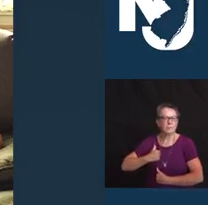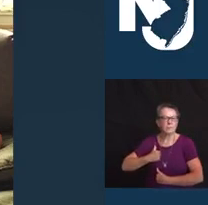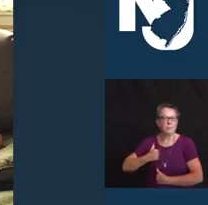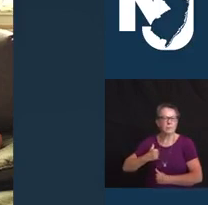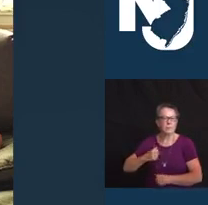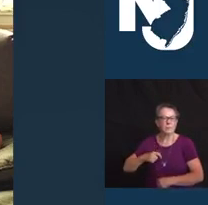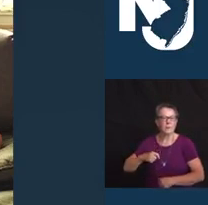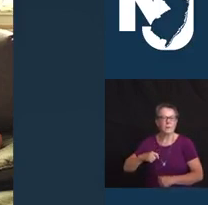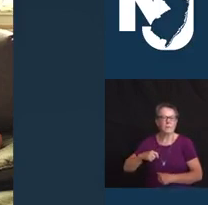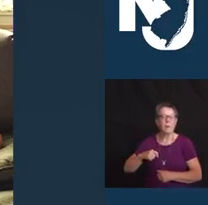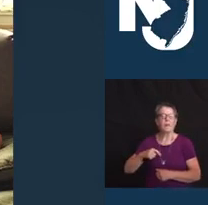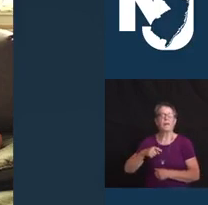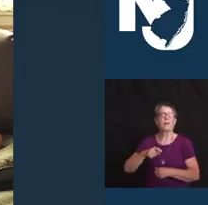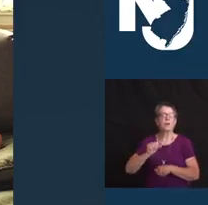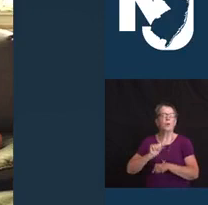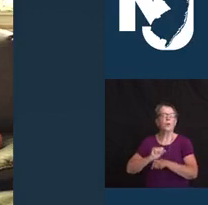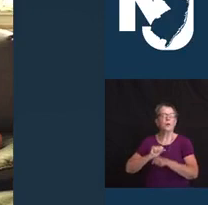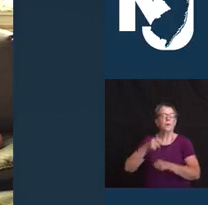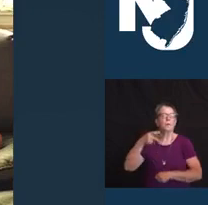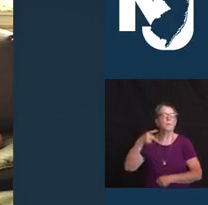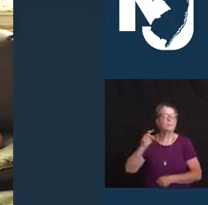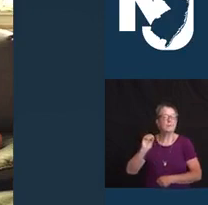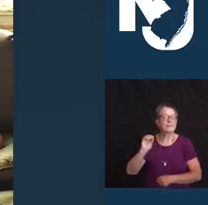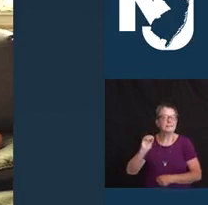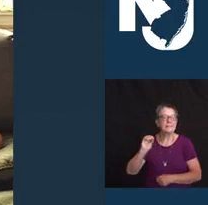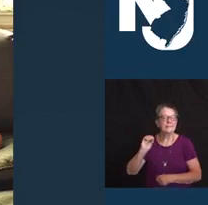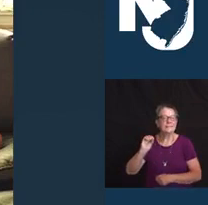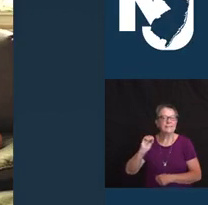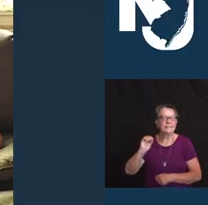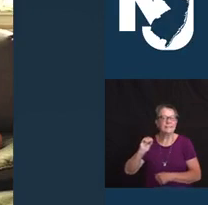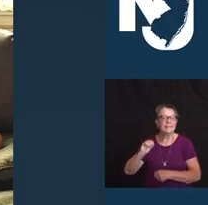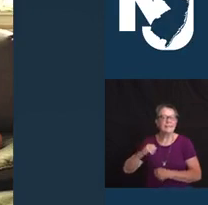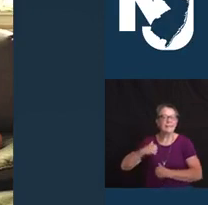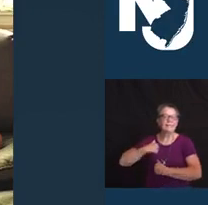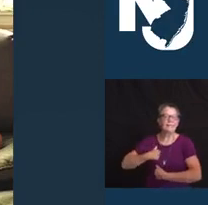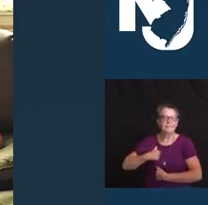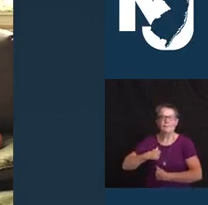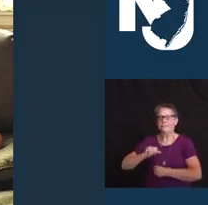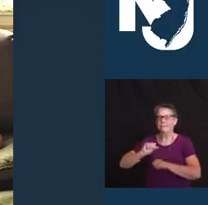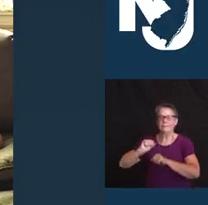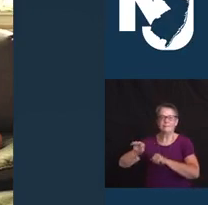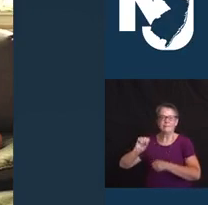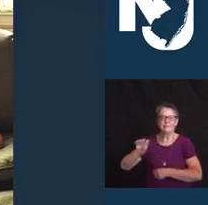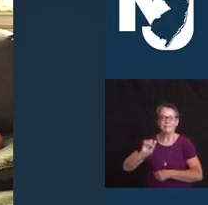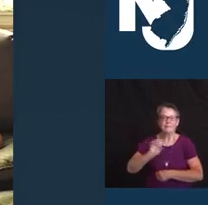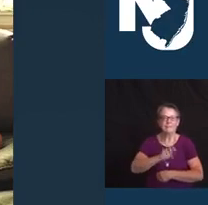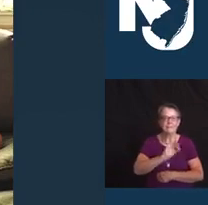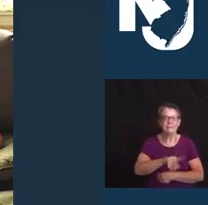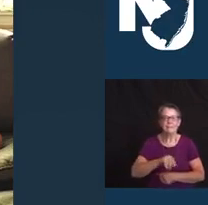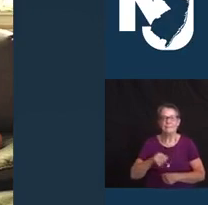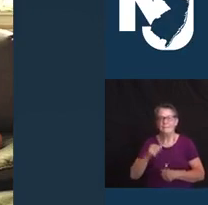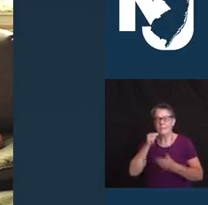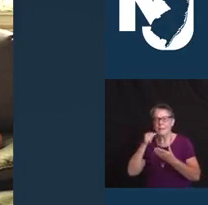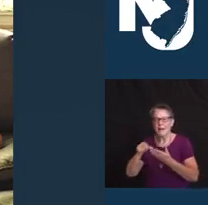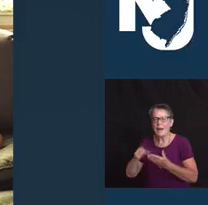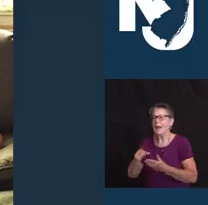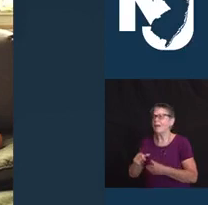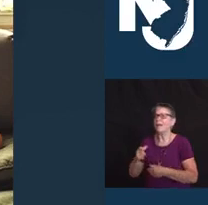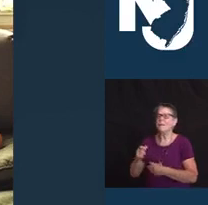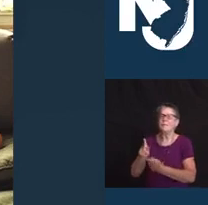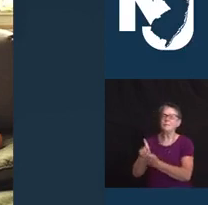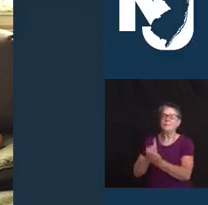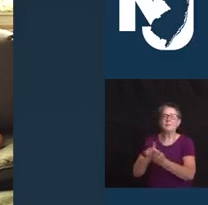years. And when he wasn't walking his rounds, Dennis could still be found on his feet, both as an avid bowler and an avid